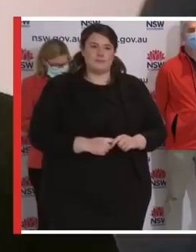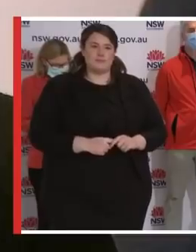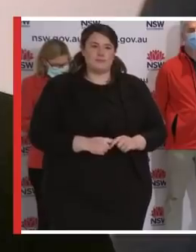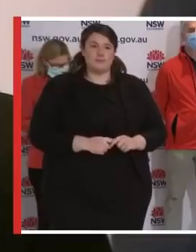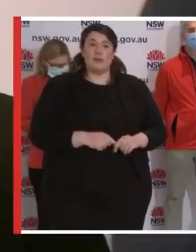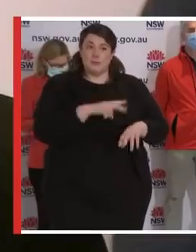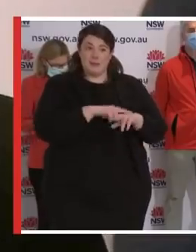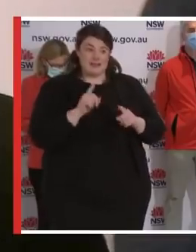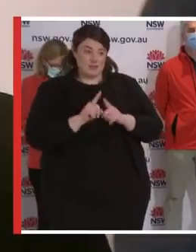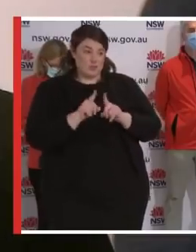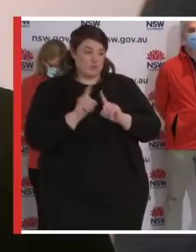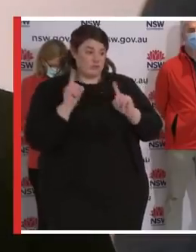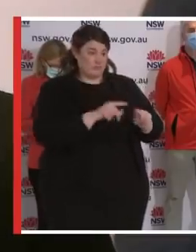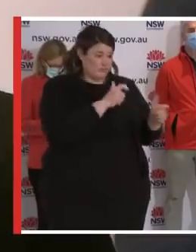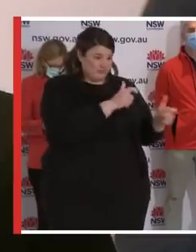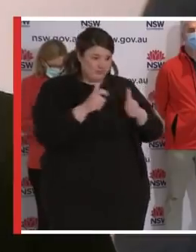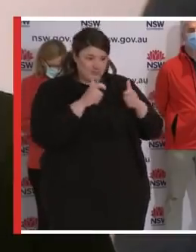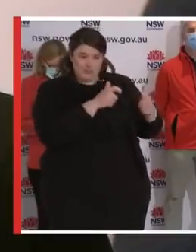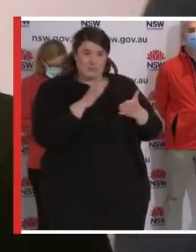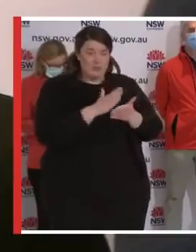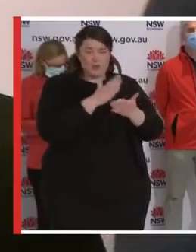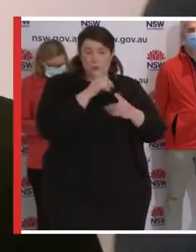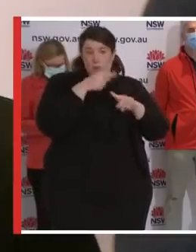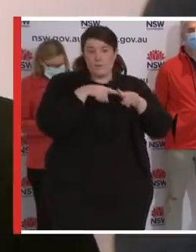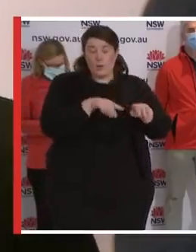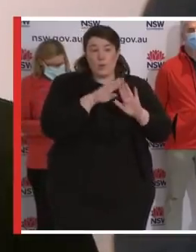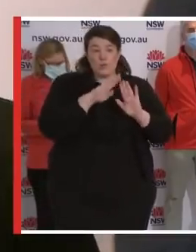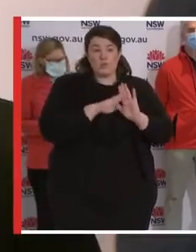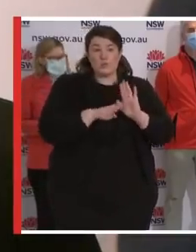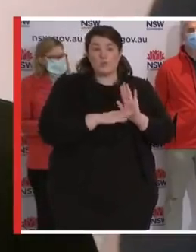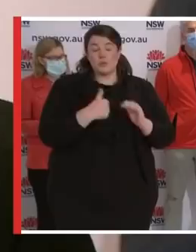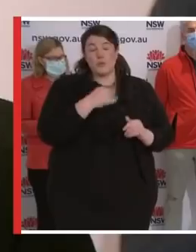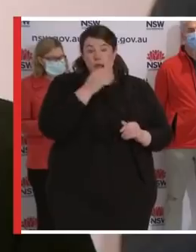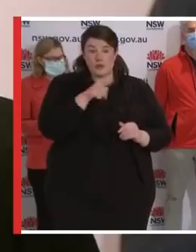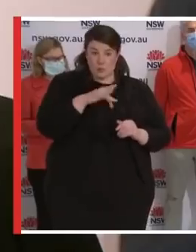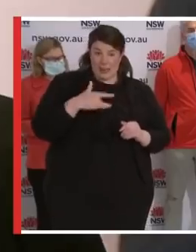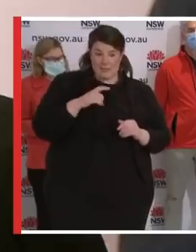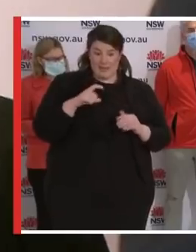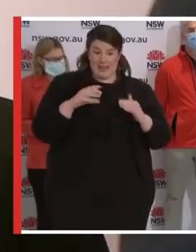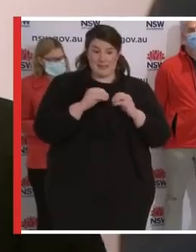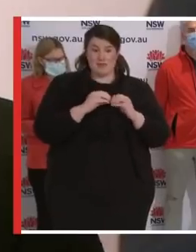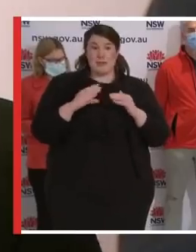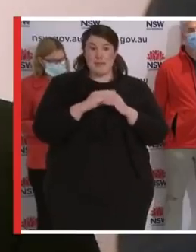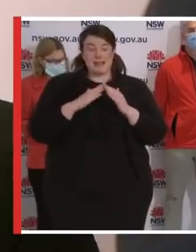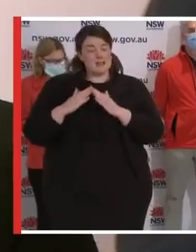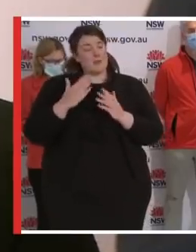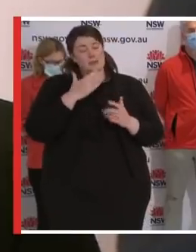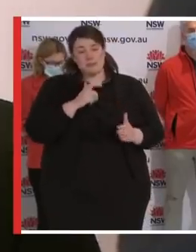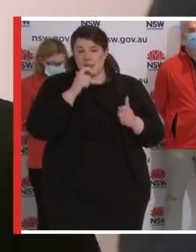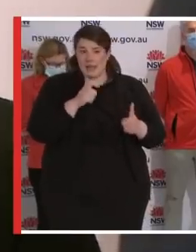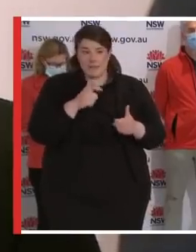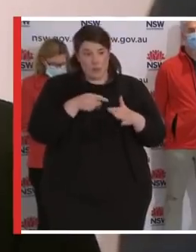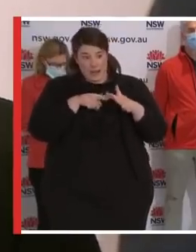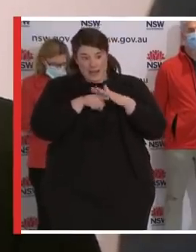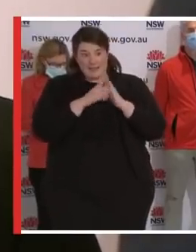to make sure people are doing the right thing. So we please ask everybody in that local government area to be especially careful not to leave home unless you absolutely